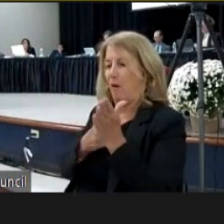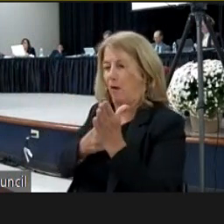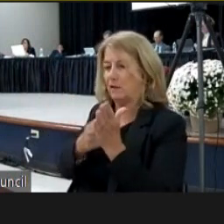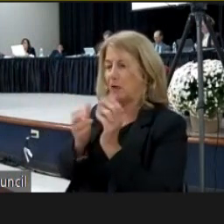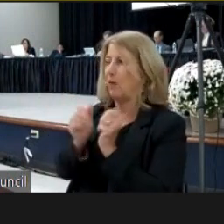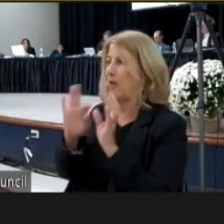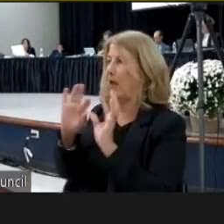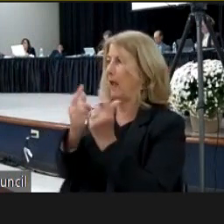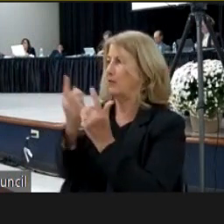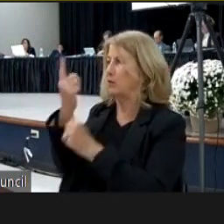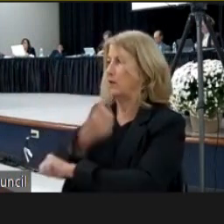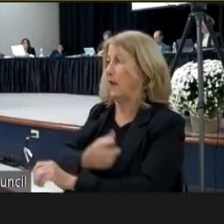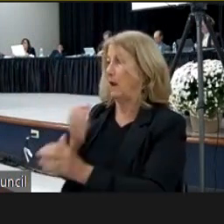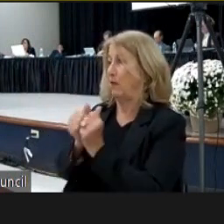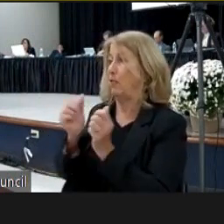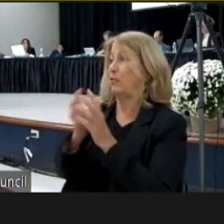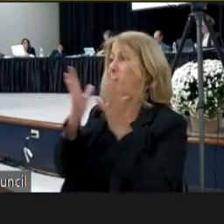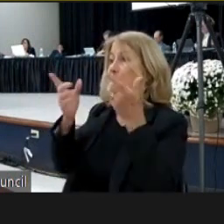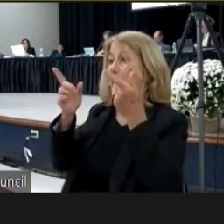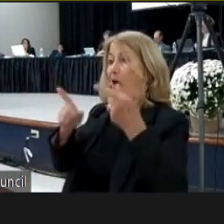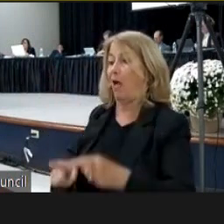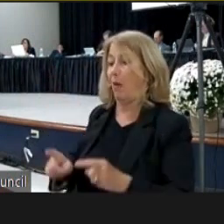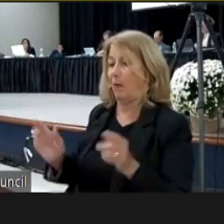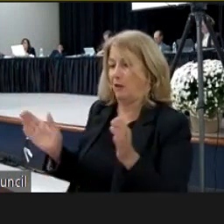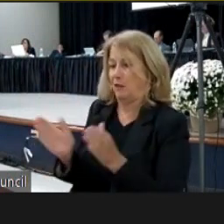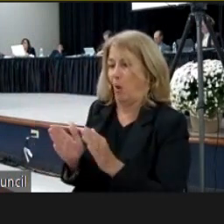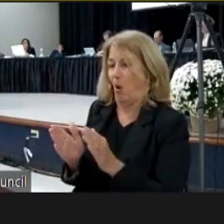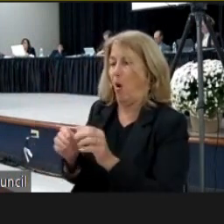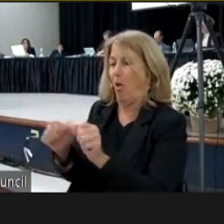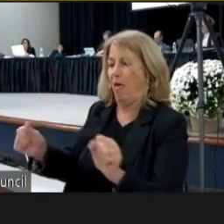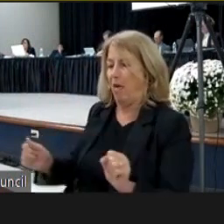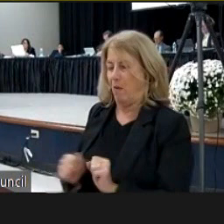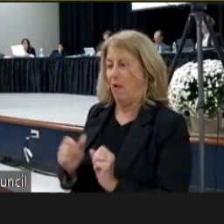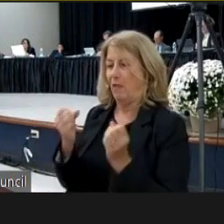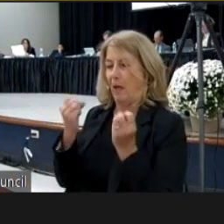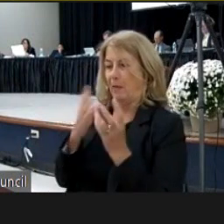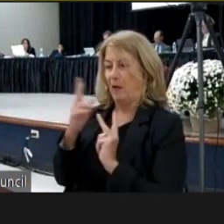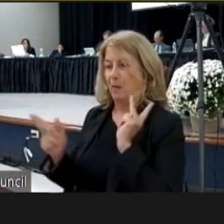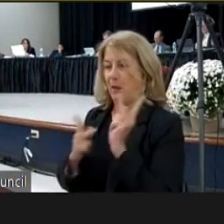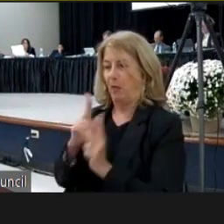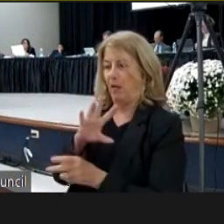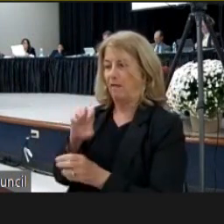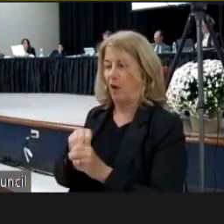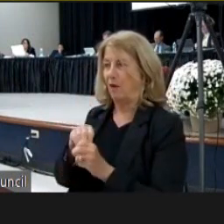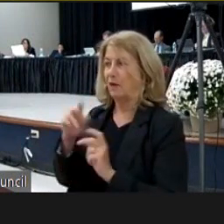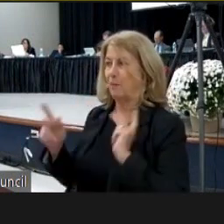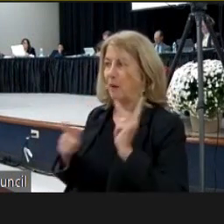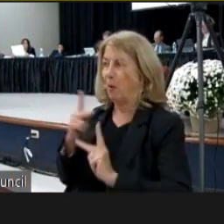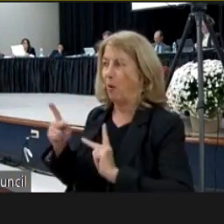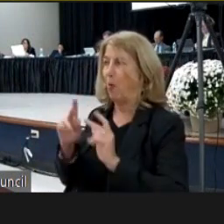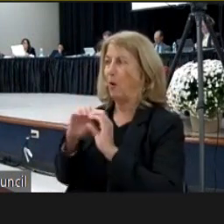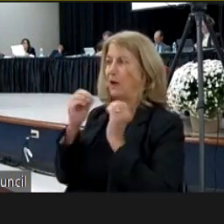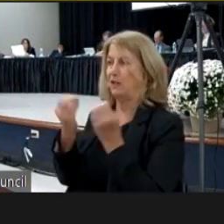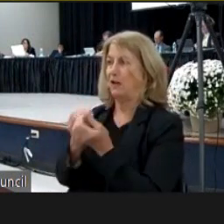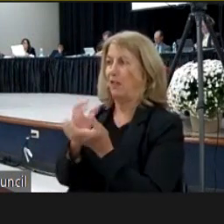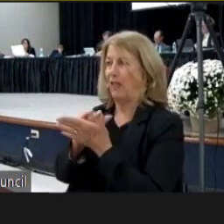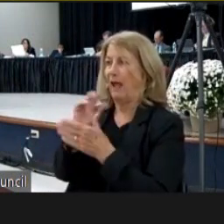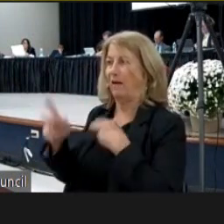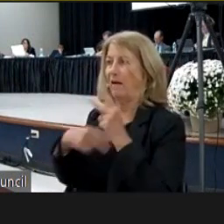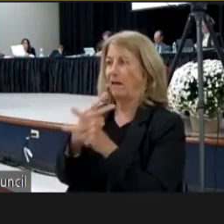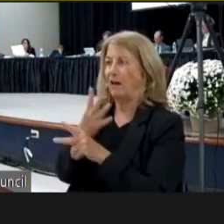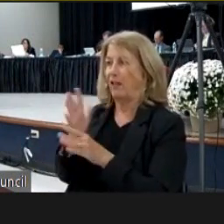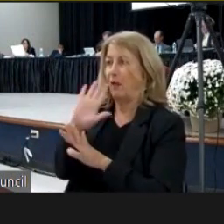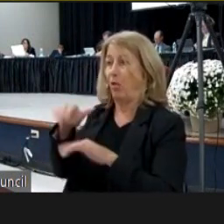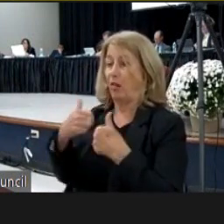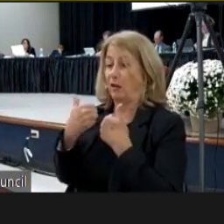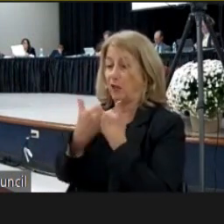with this much going on in this small of a space and this many people involved, people, organizations, those kinds of things, it's going to be a challenge to